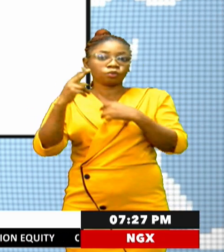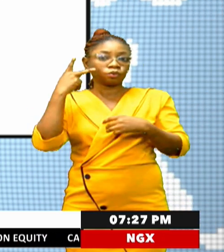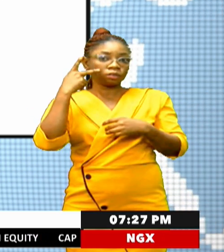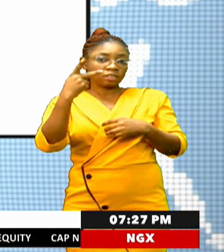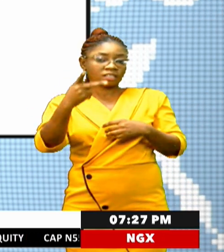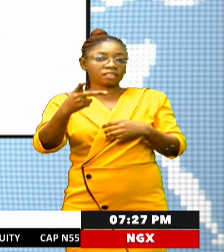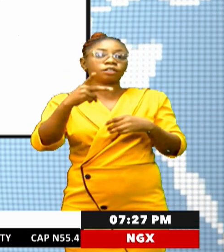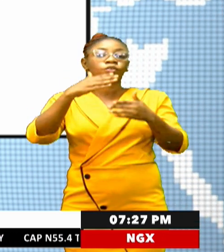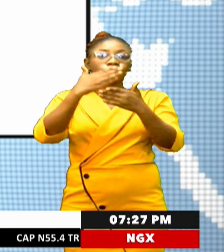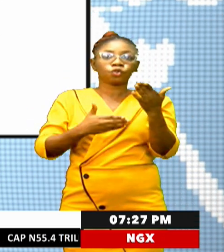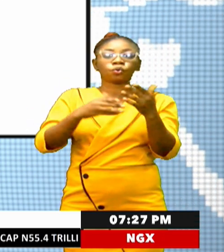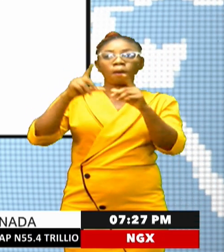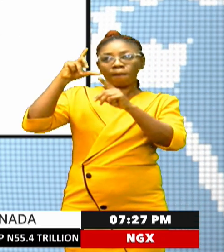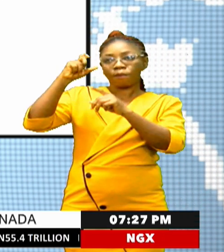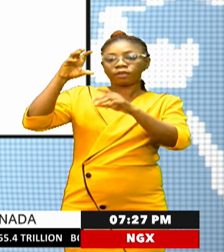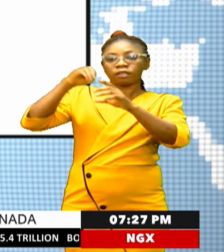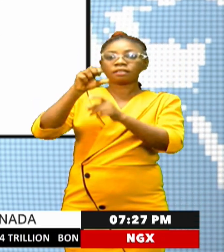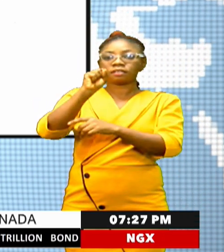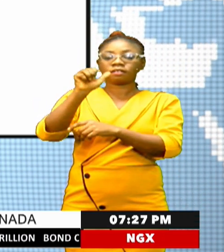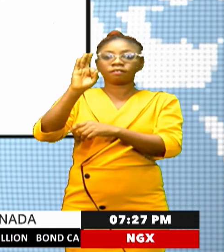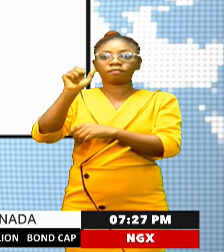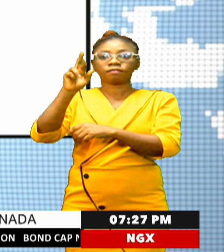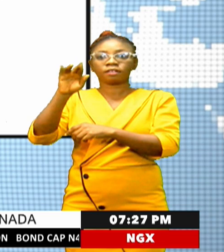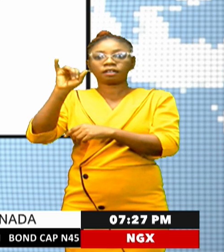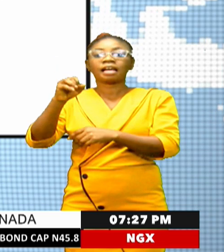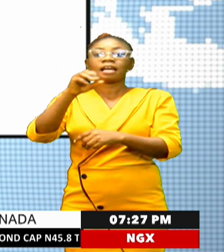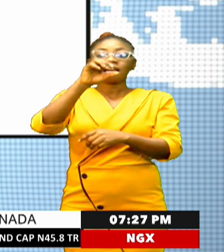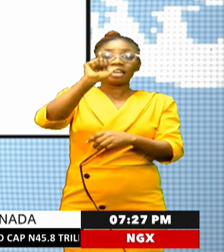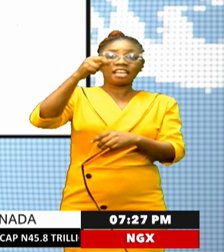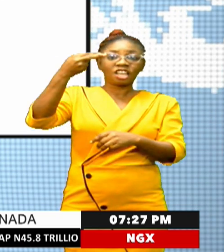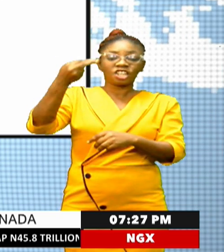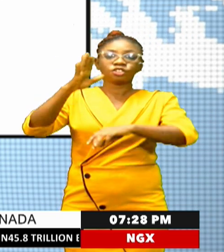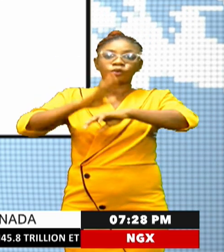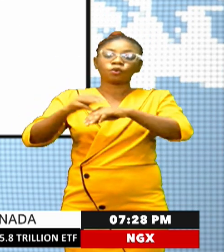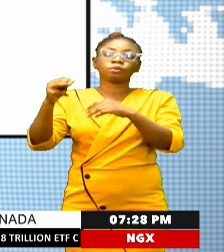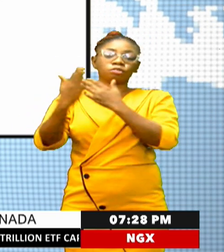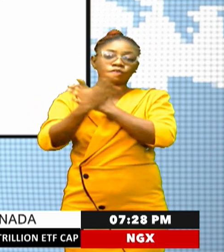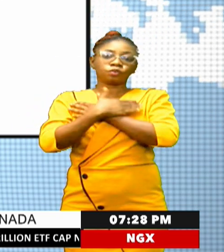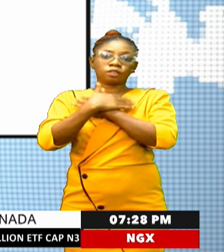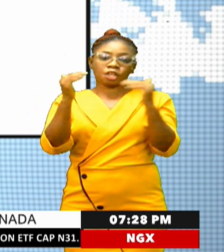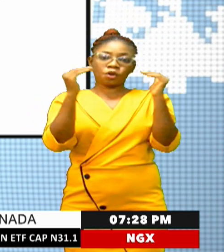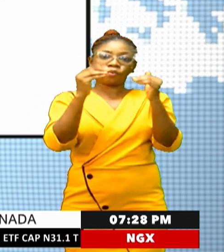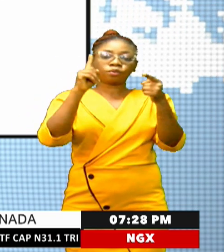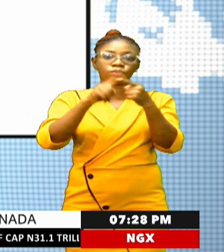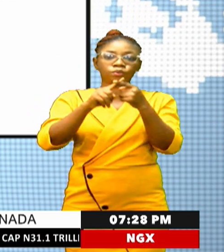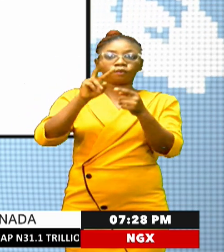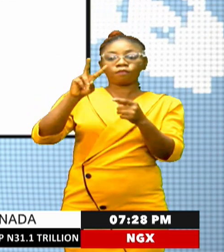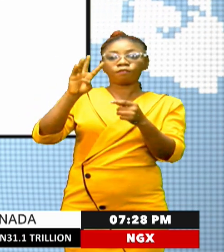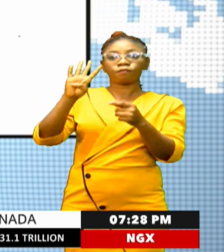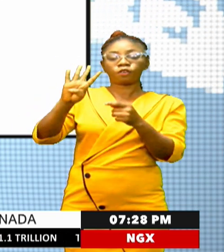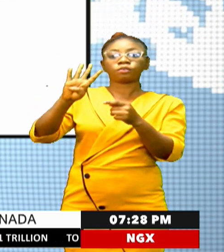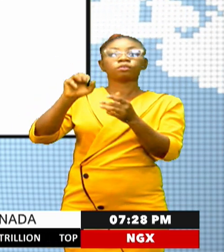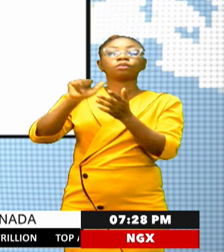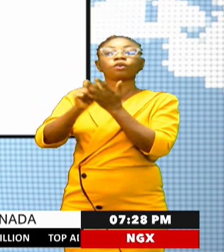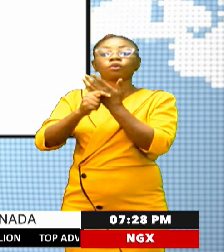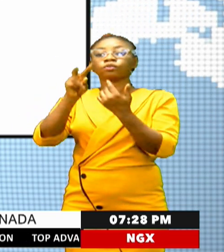new crescent of Safar 1446 AH on Sunday, equivalent to 4th of August 2024. It states